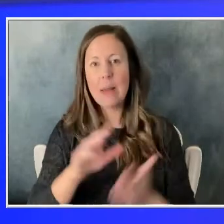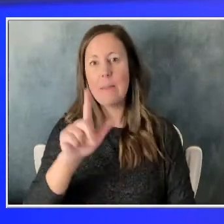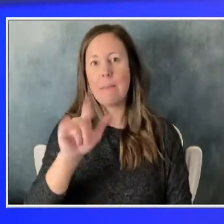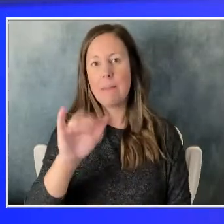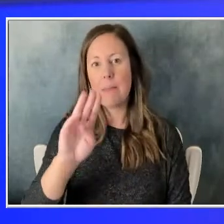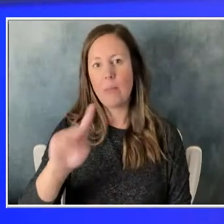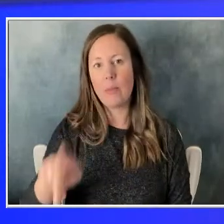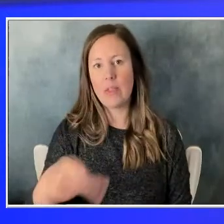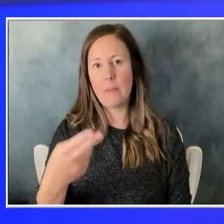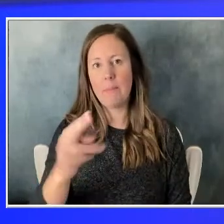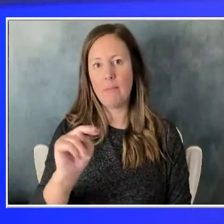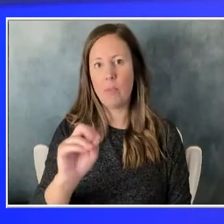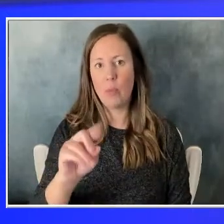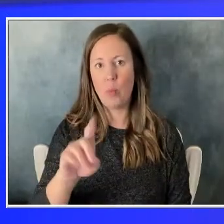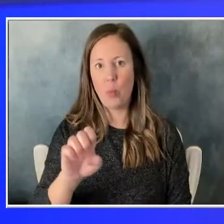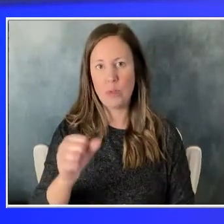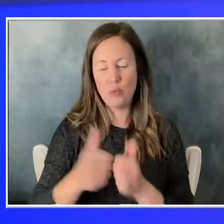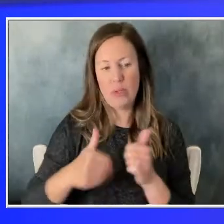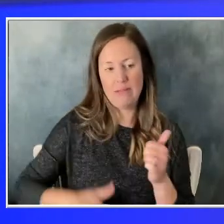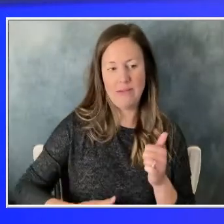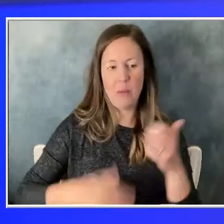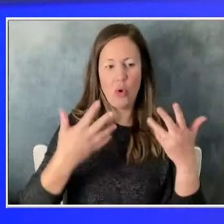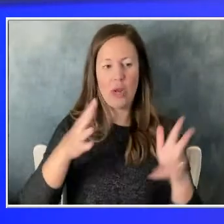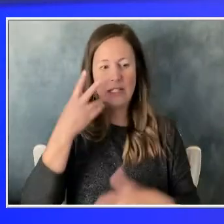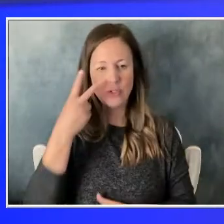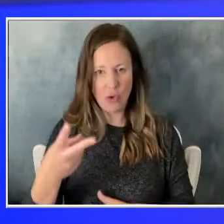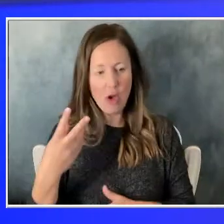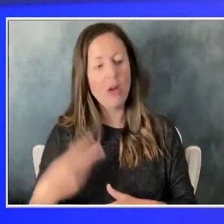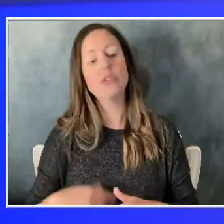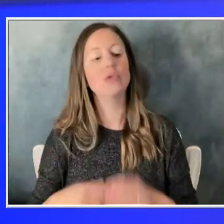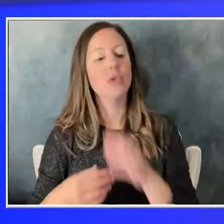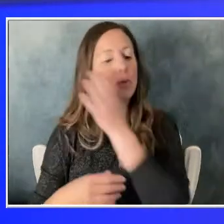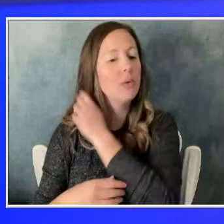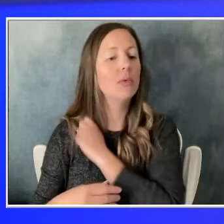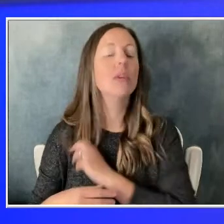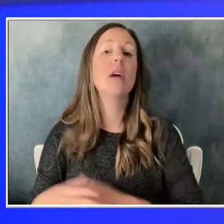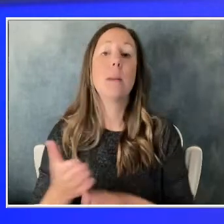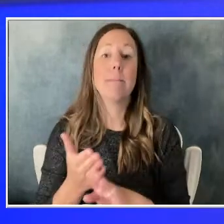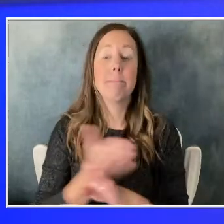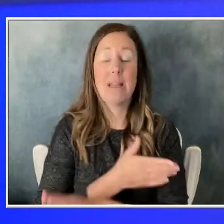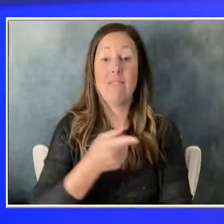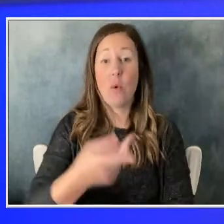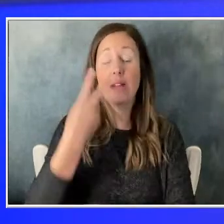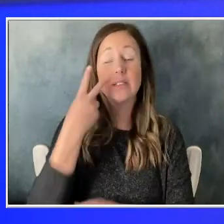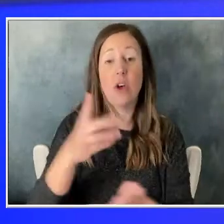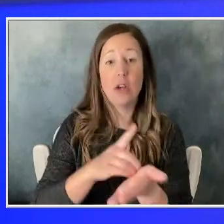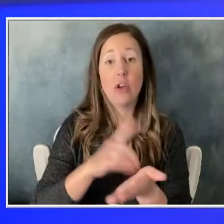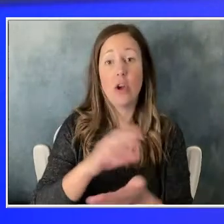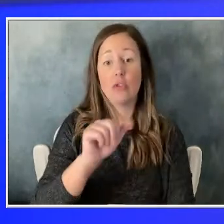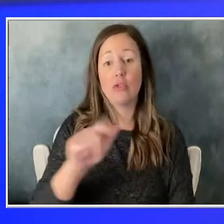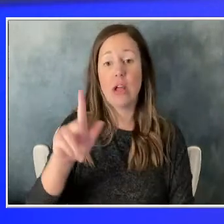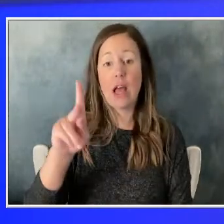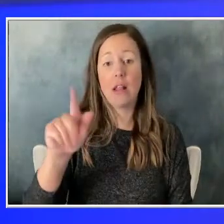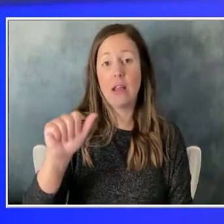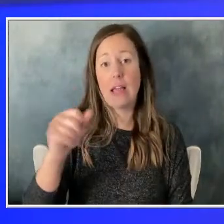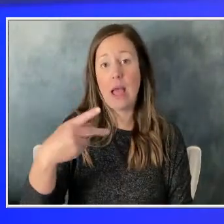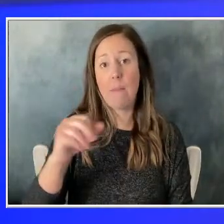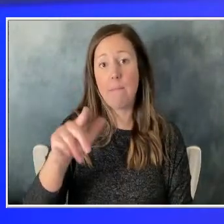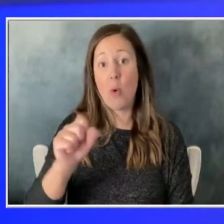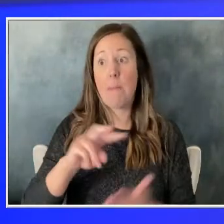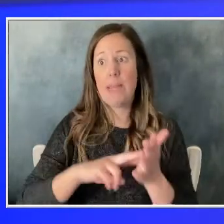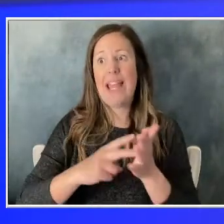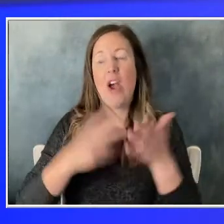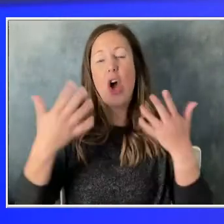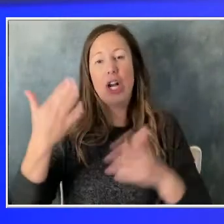before Anna see Dr. Kaspers, we already know she's called at least a locally advanced disease, means the lymph nodes around the